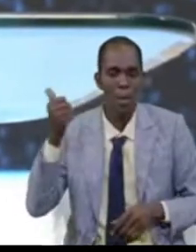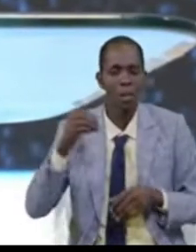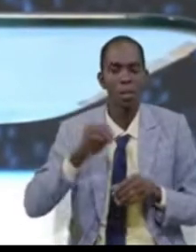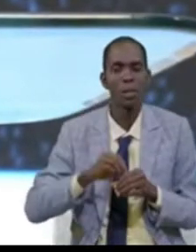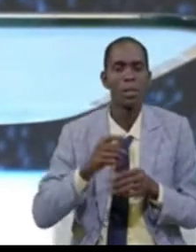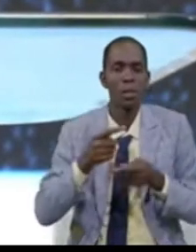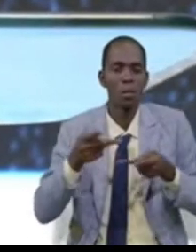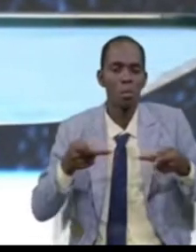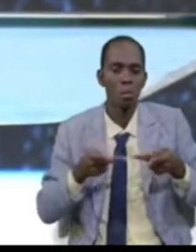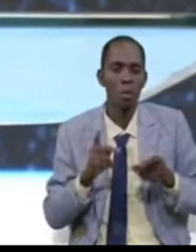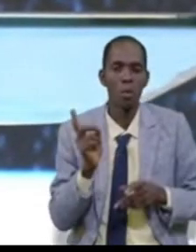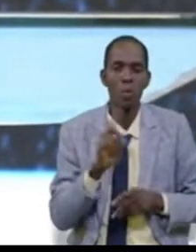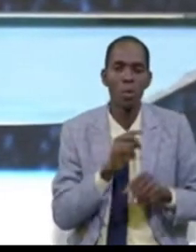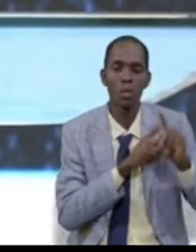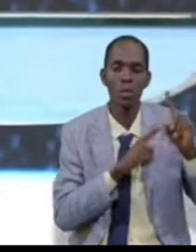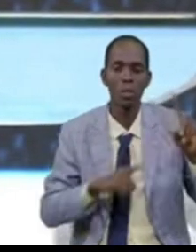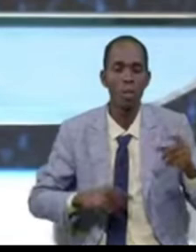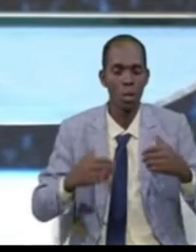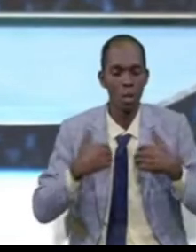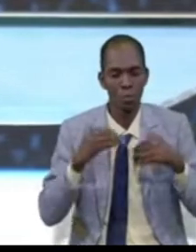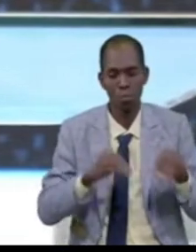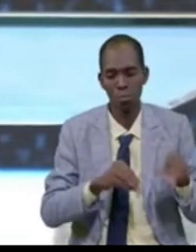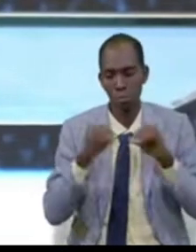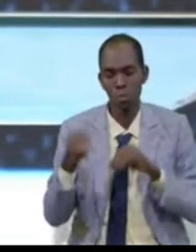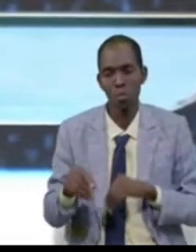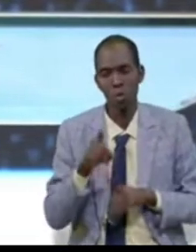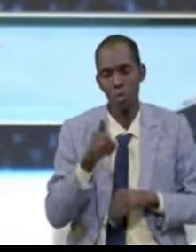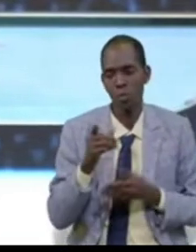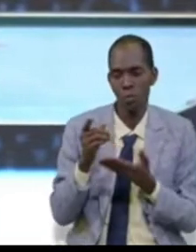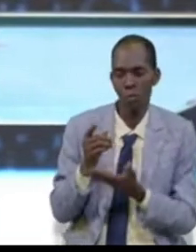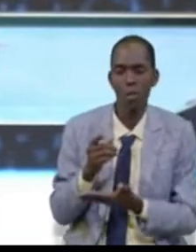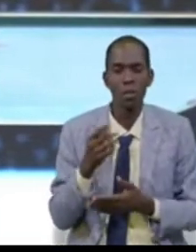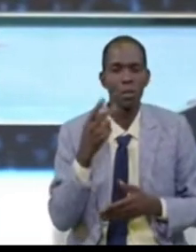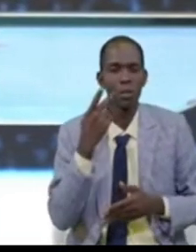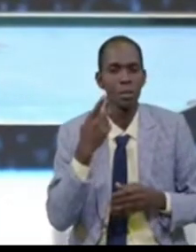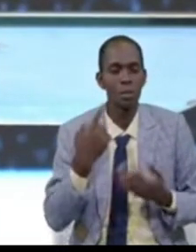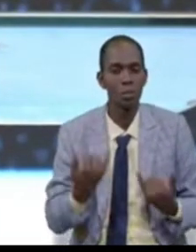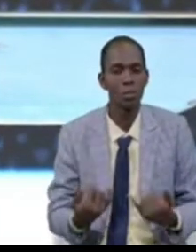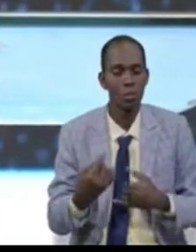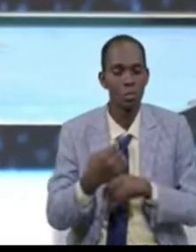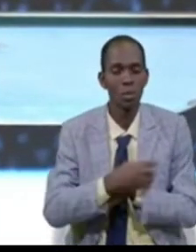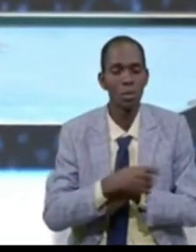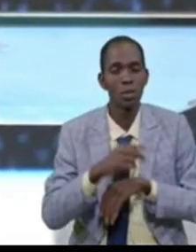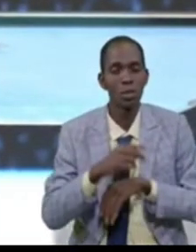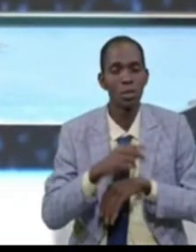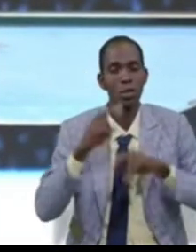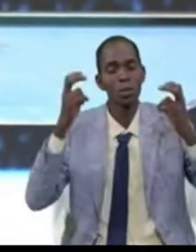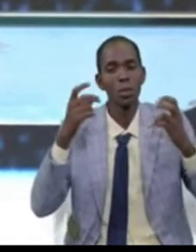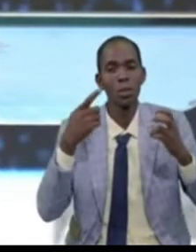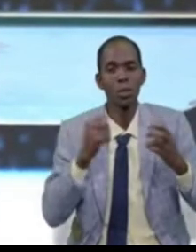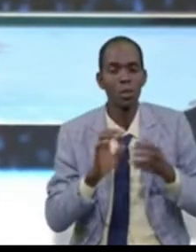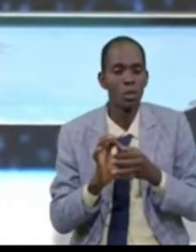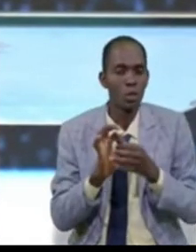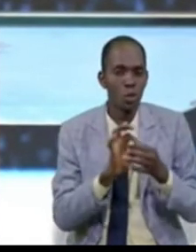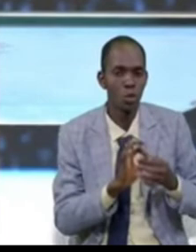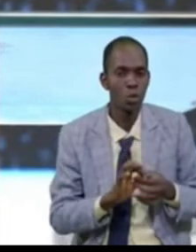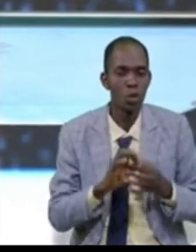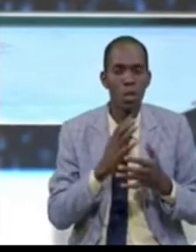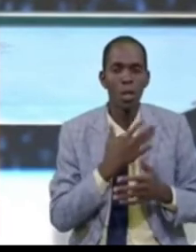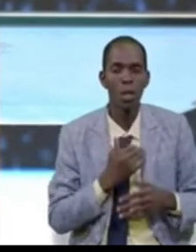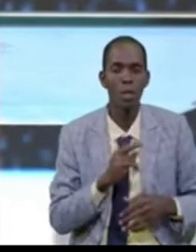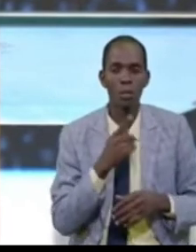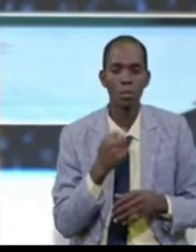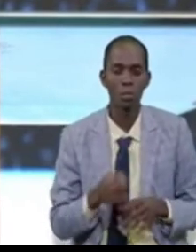place that the Lord himself has set you. Today we're looking at the message, the unity and